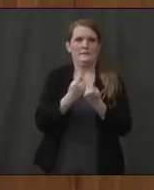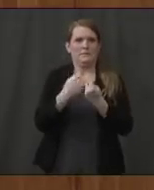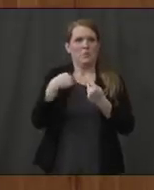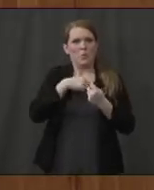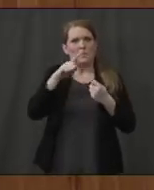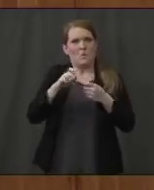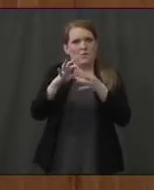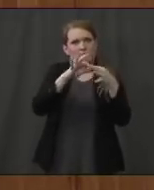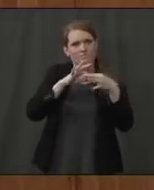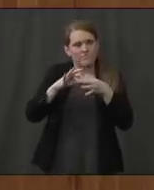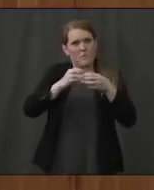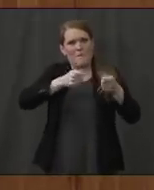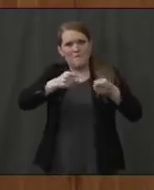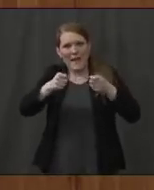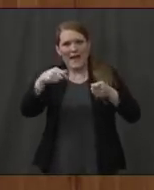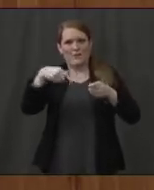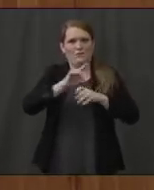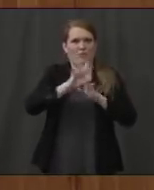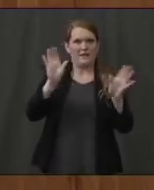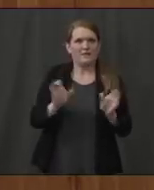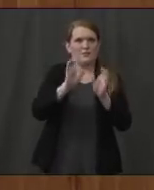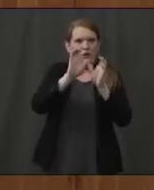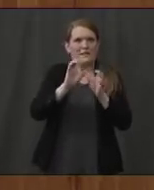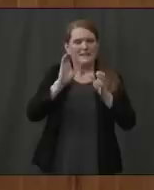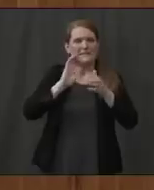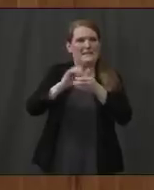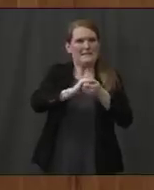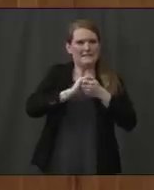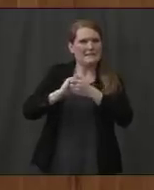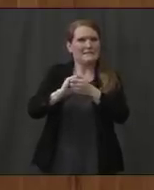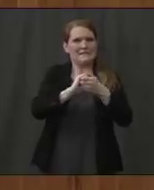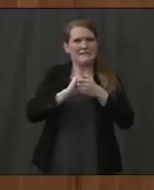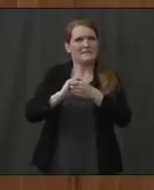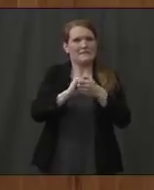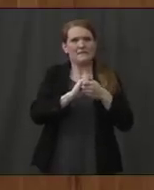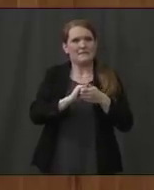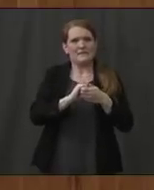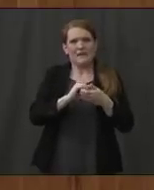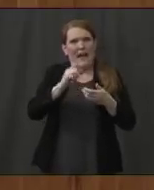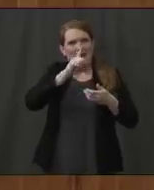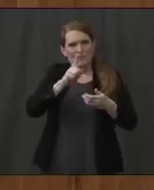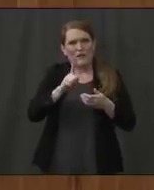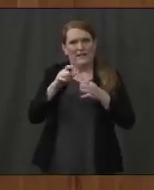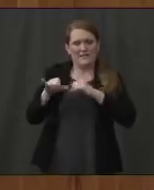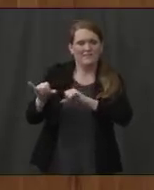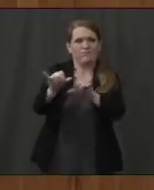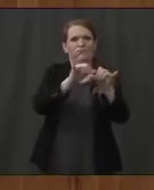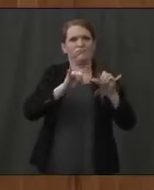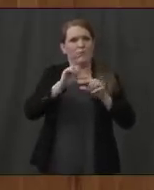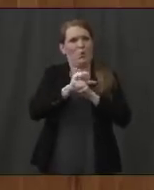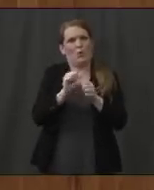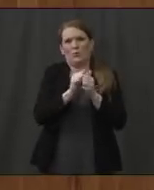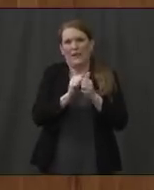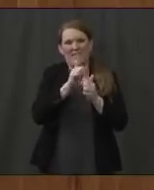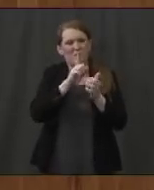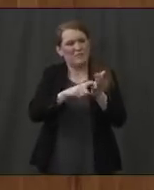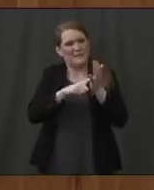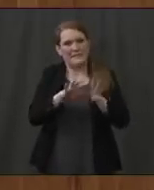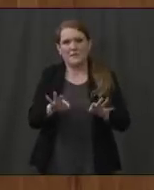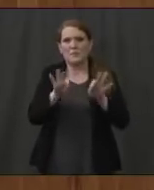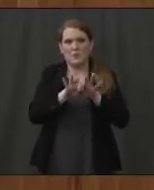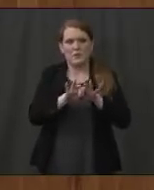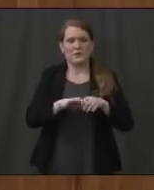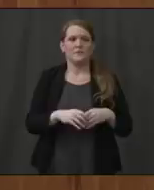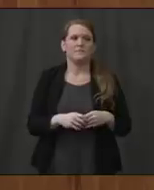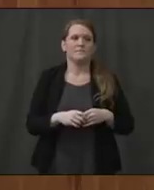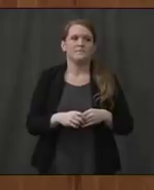systems working in partnership and really playing off one sheet of music. So as we work through this crisis, we're going to